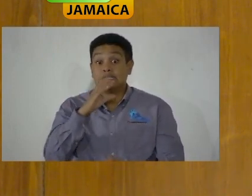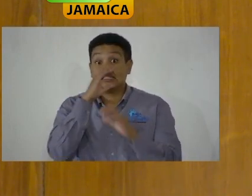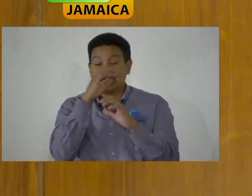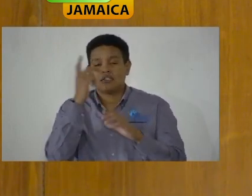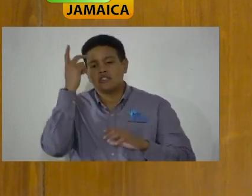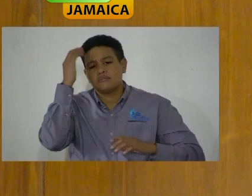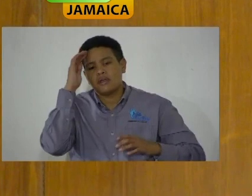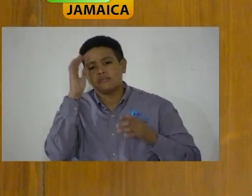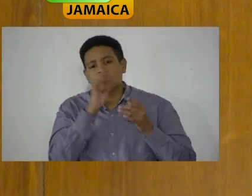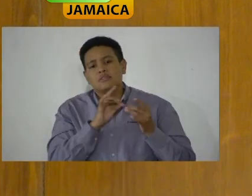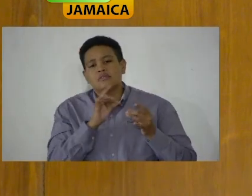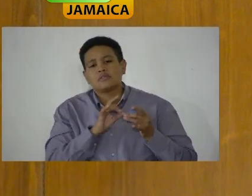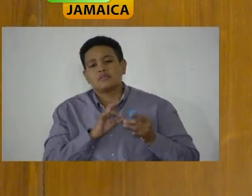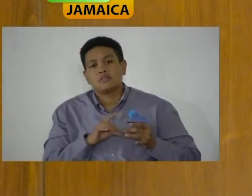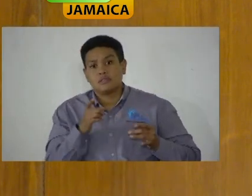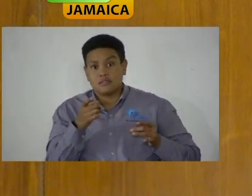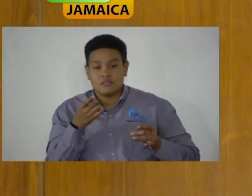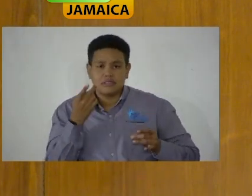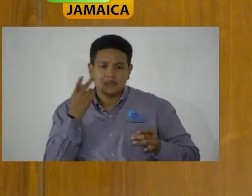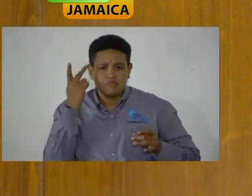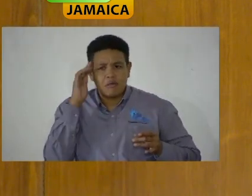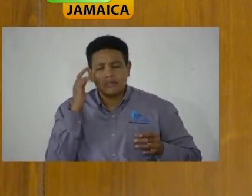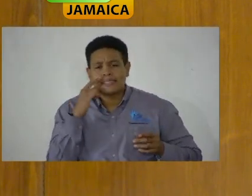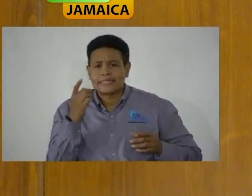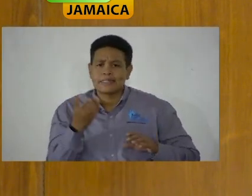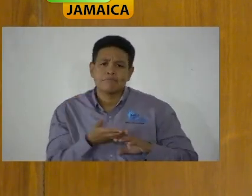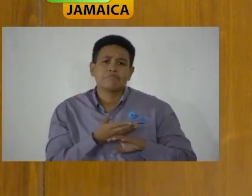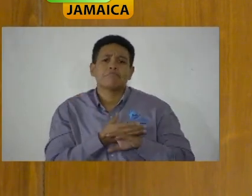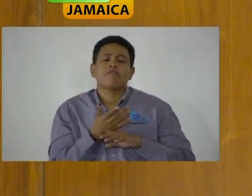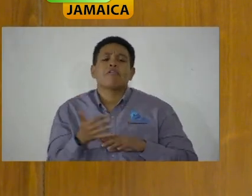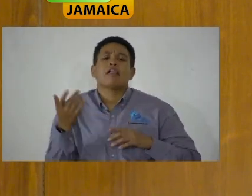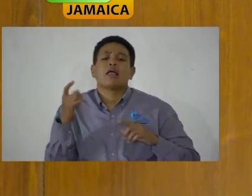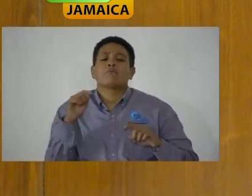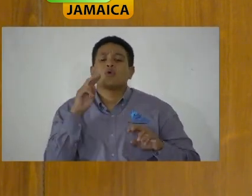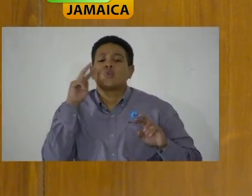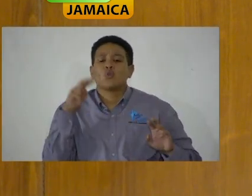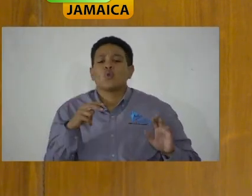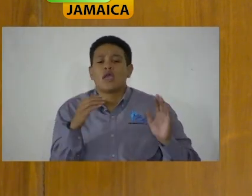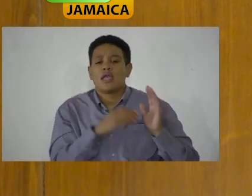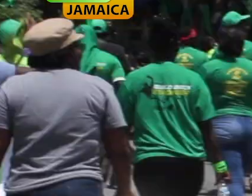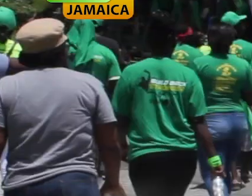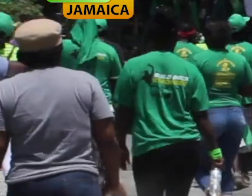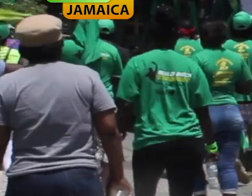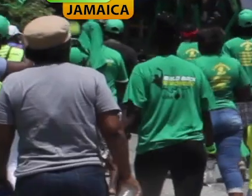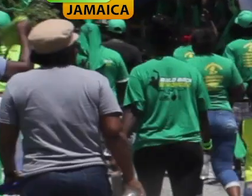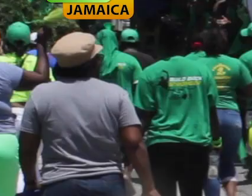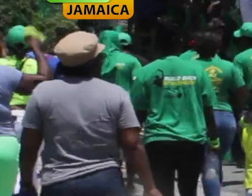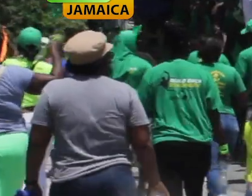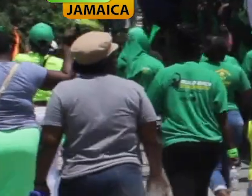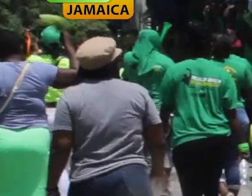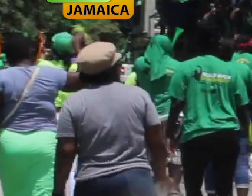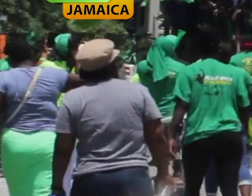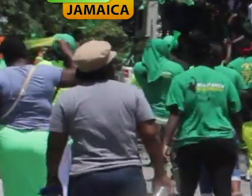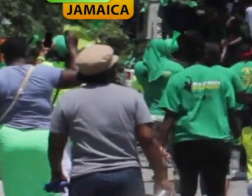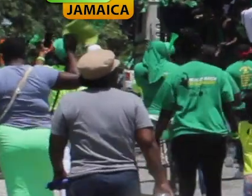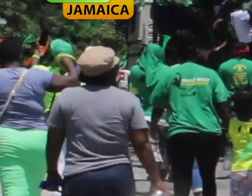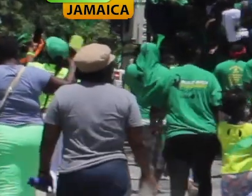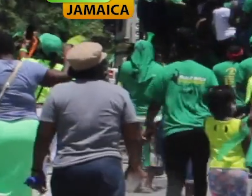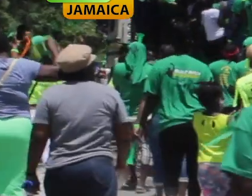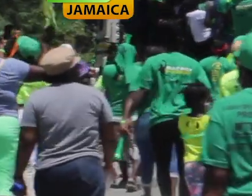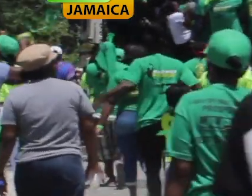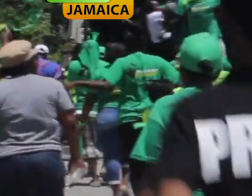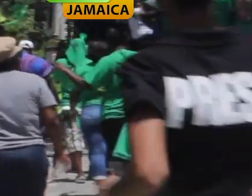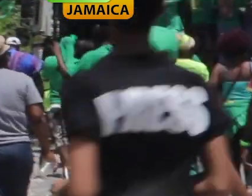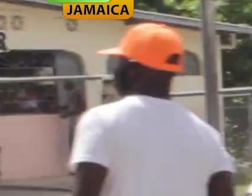projecting earlier today, then we can look at it again as a Parliament. But Minister McKenzie recognized that